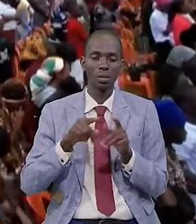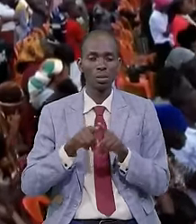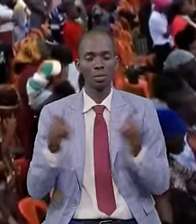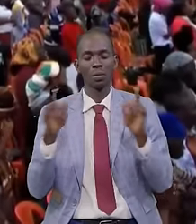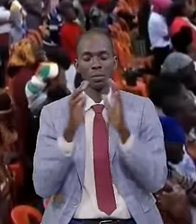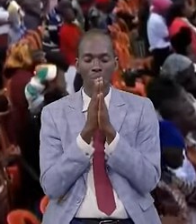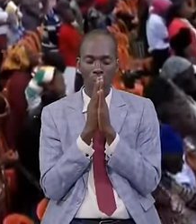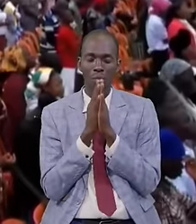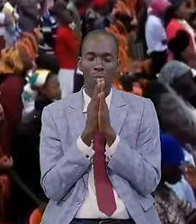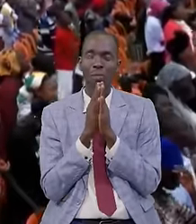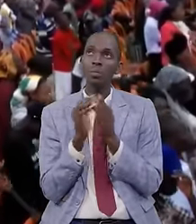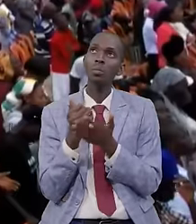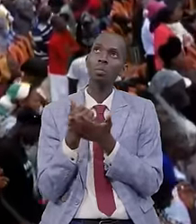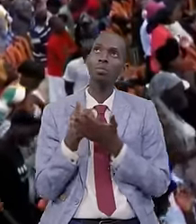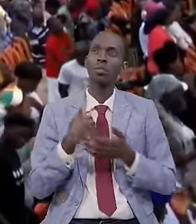Stand right.